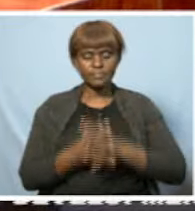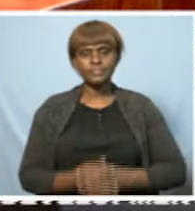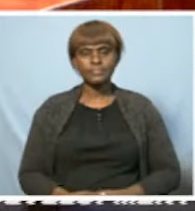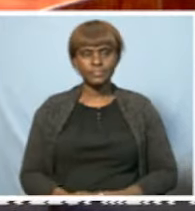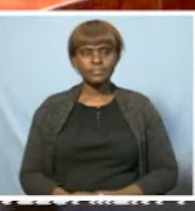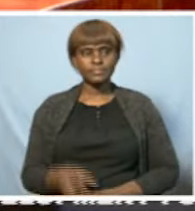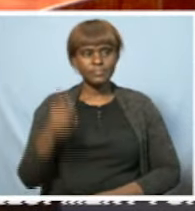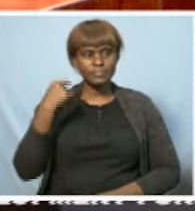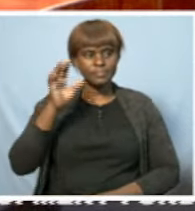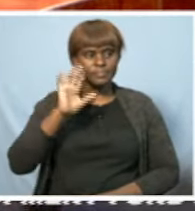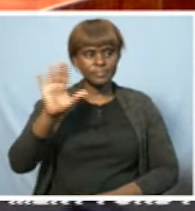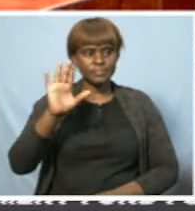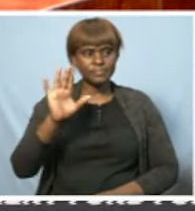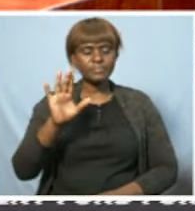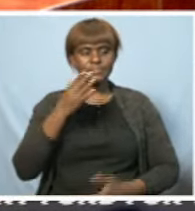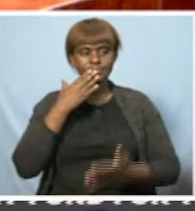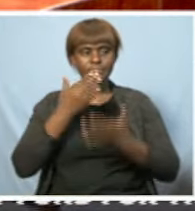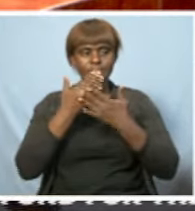for that resourceful